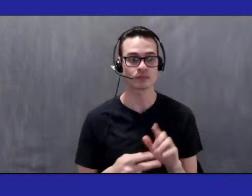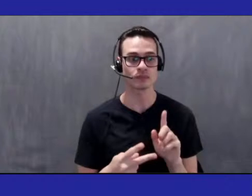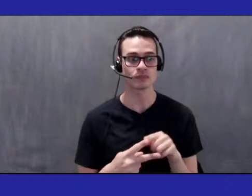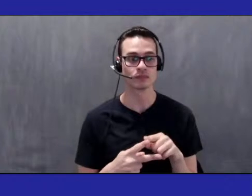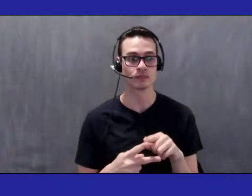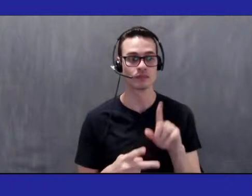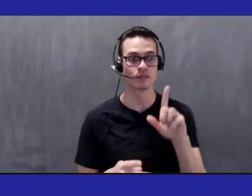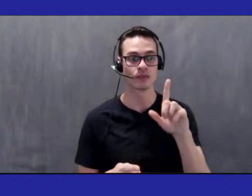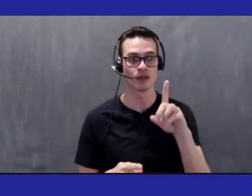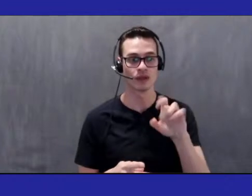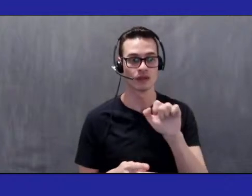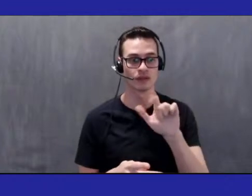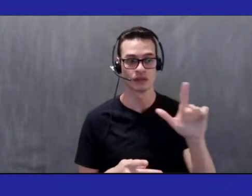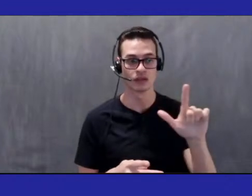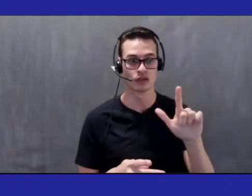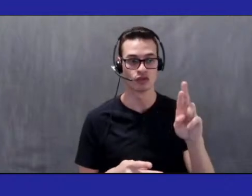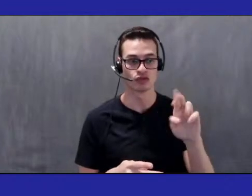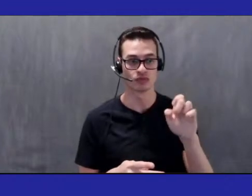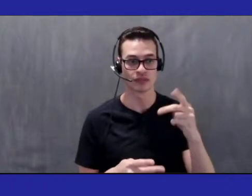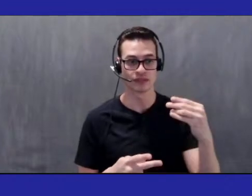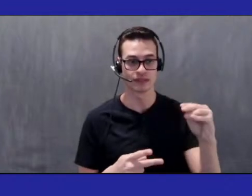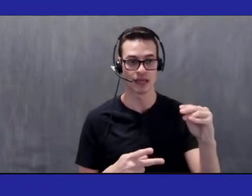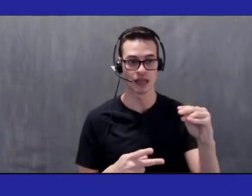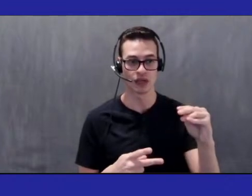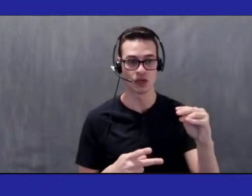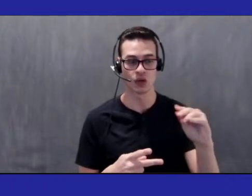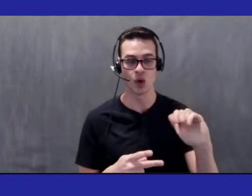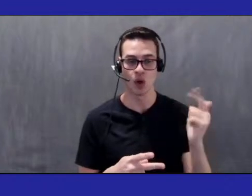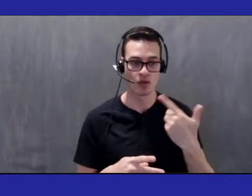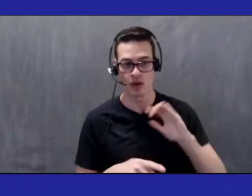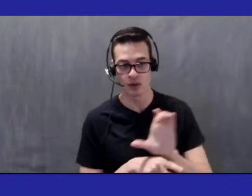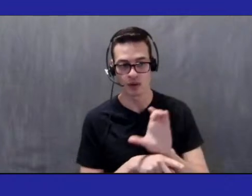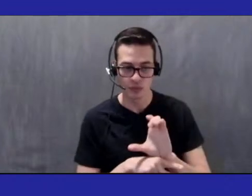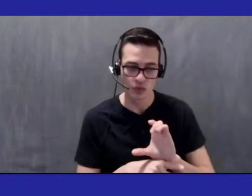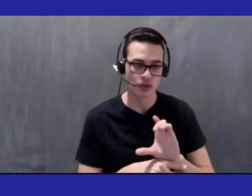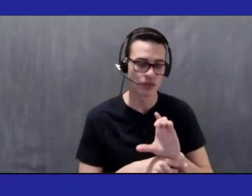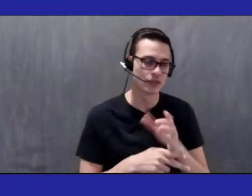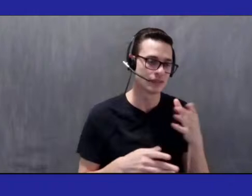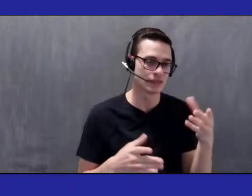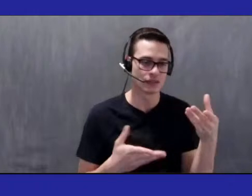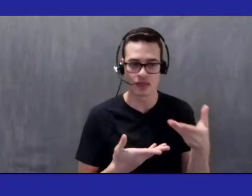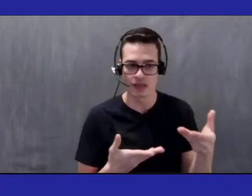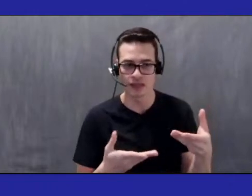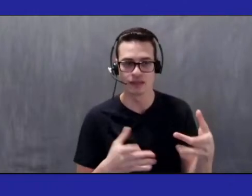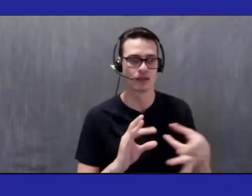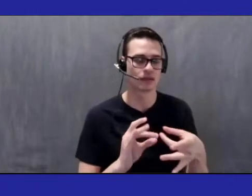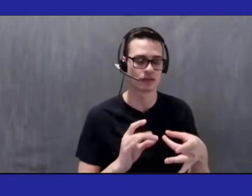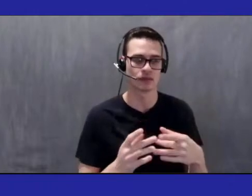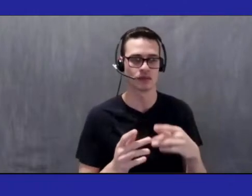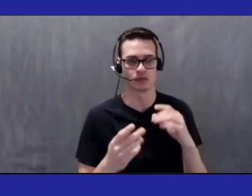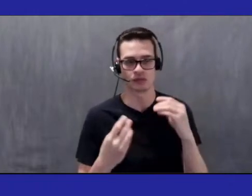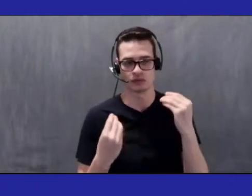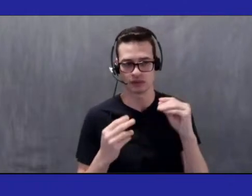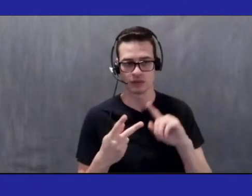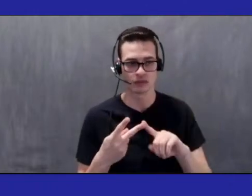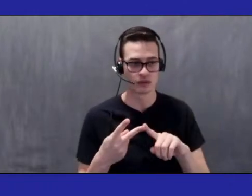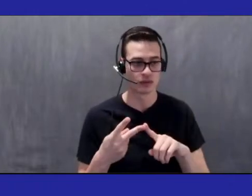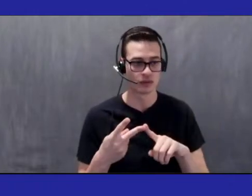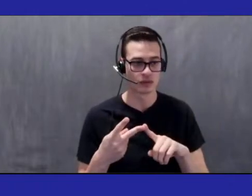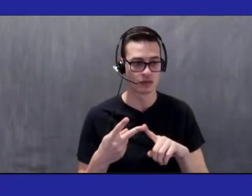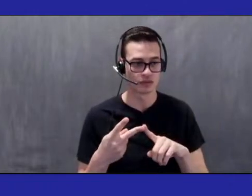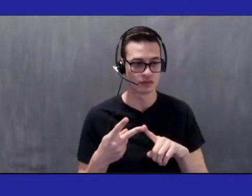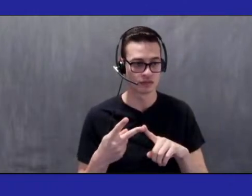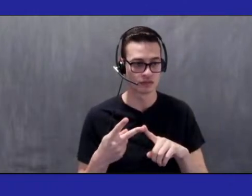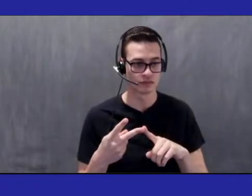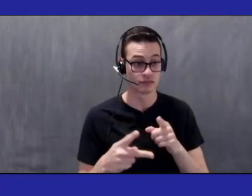reseller, so all of our computers and accessories, a company called Agilent. And the first one's the